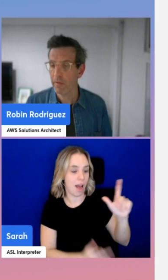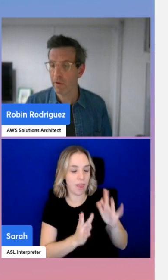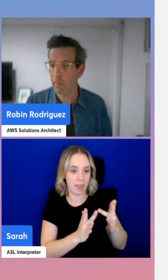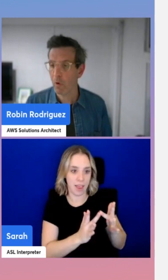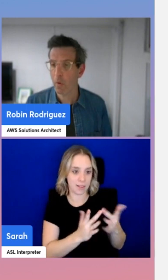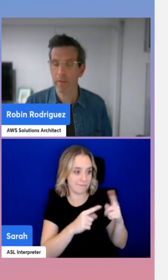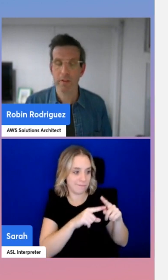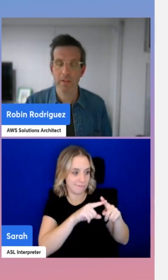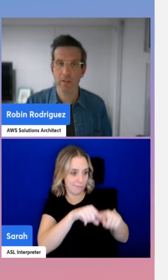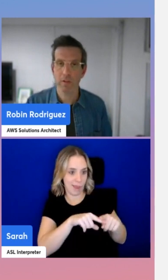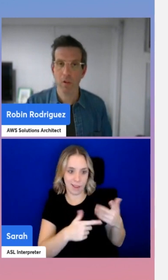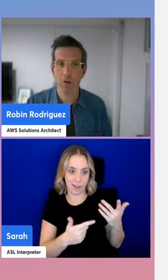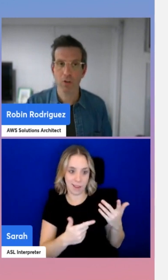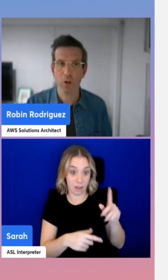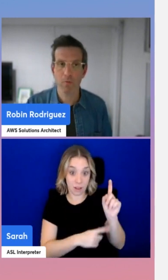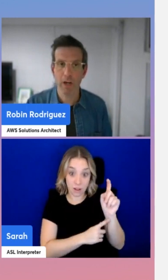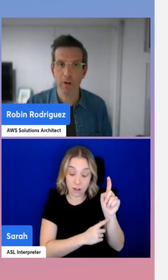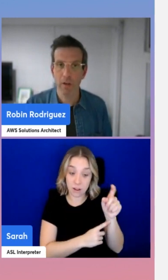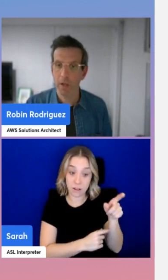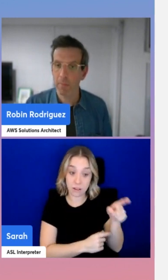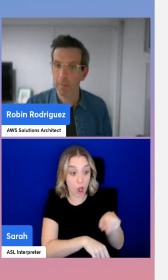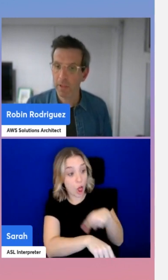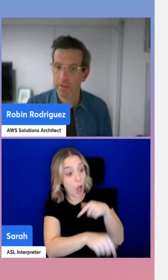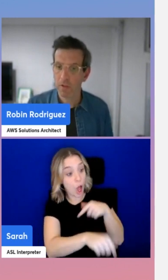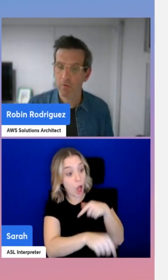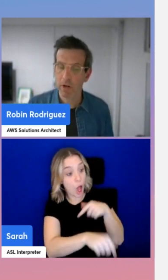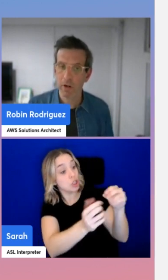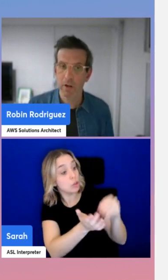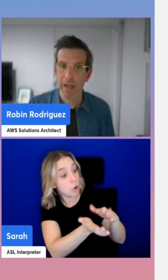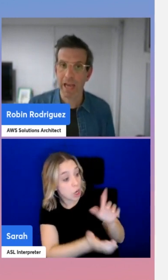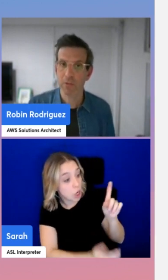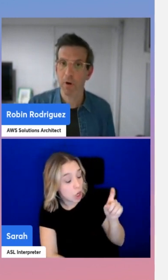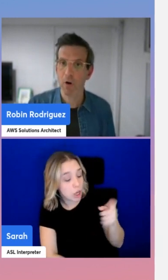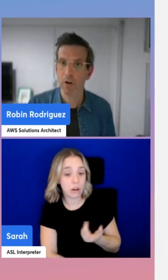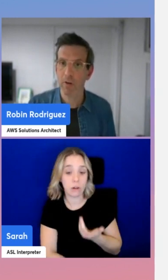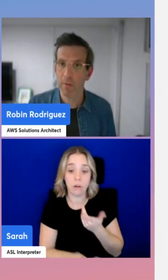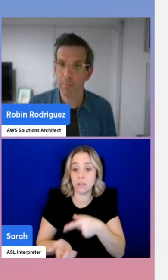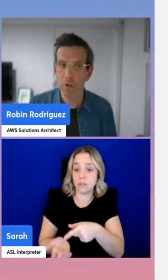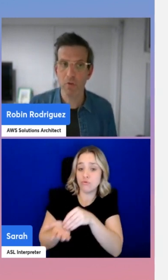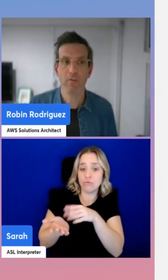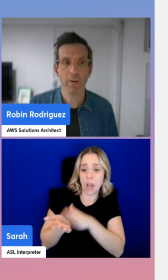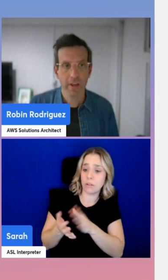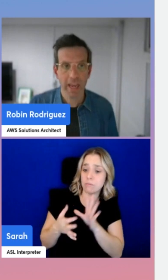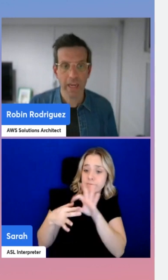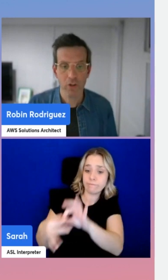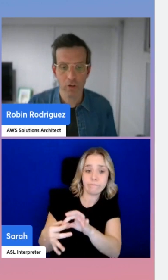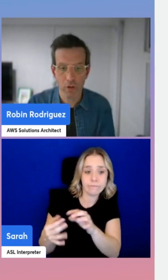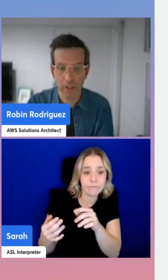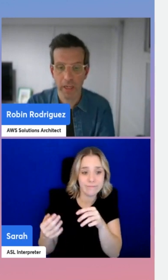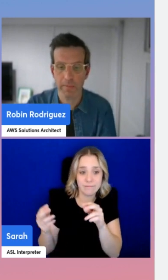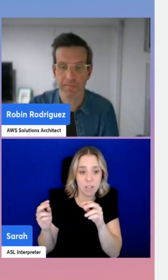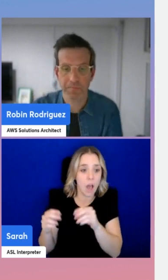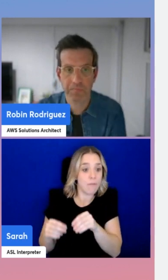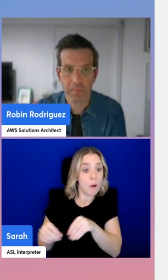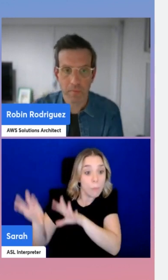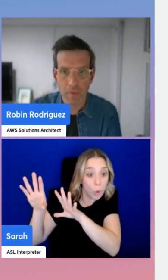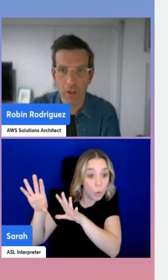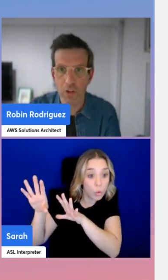on whether this is a long-term record. Maybe this is a record as part of a move, and you're